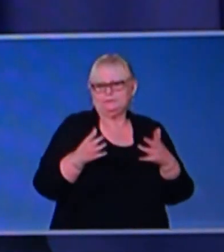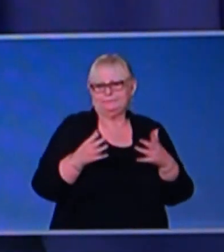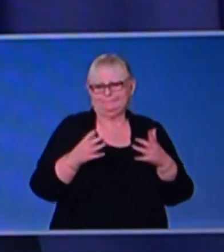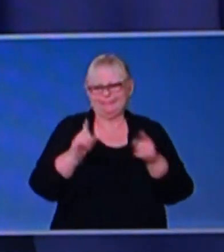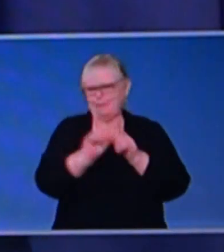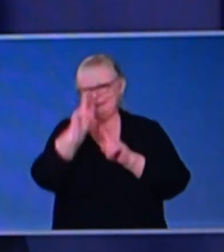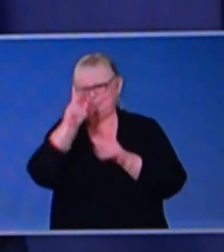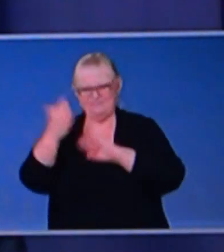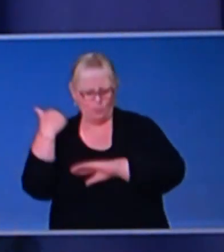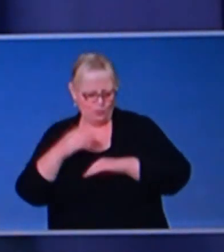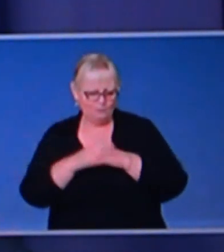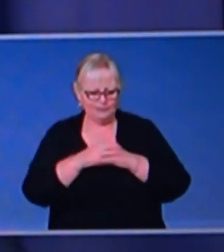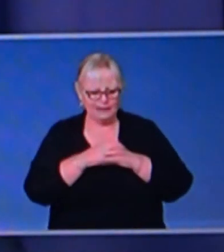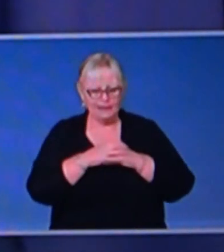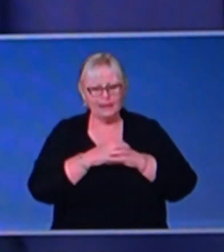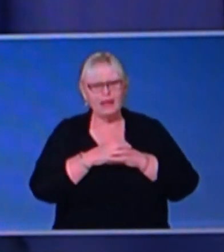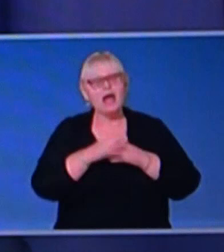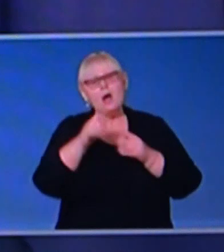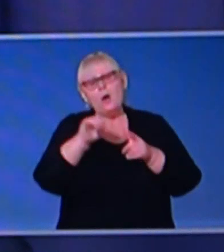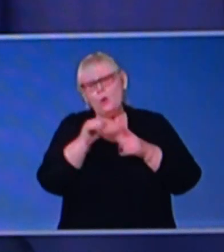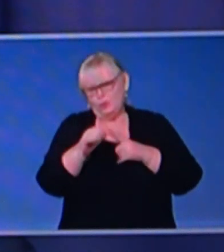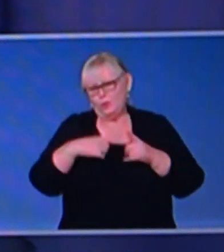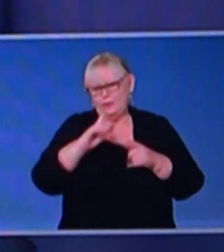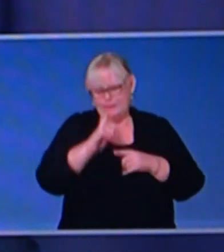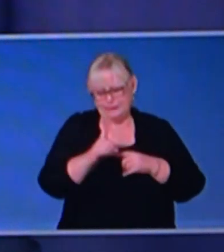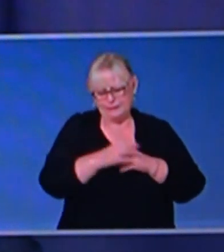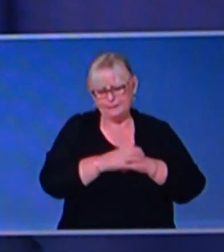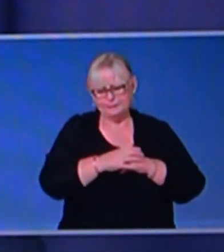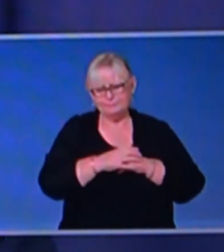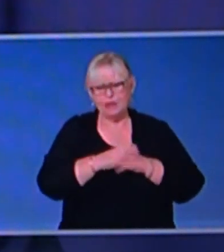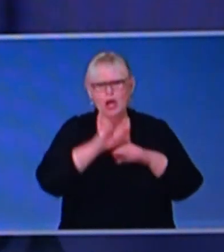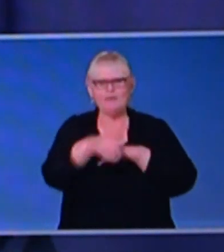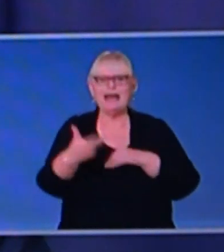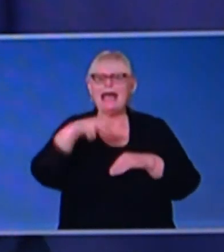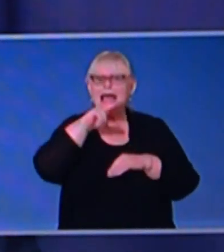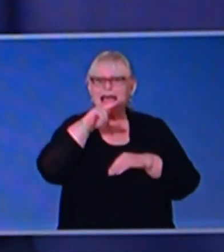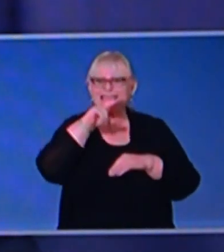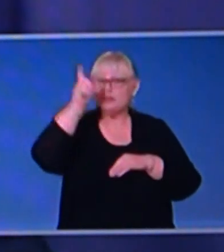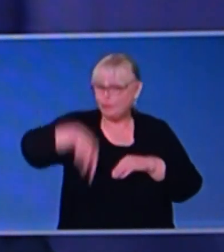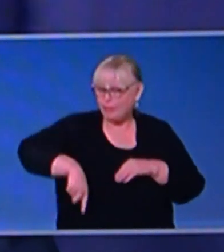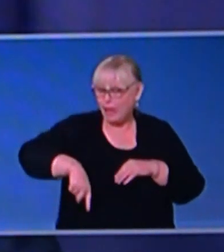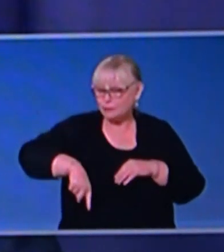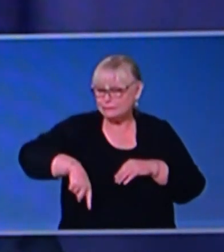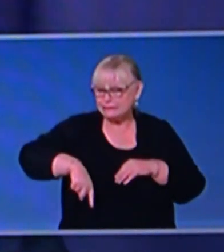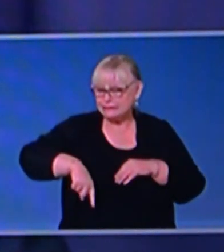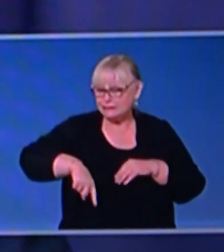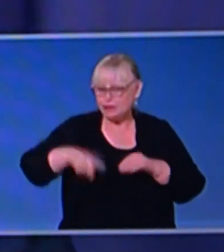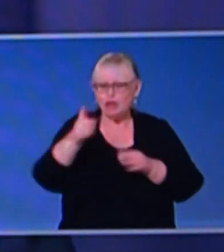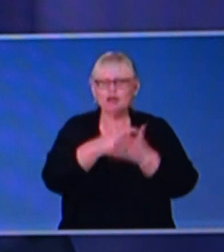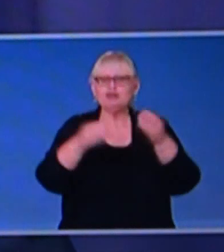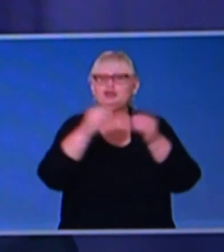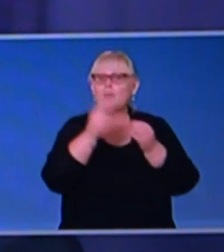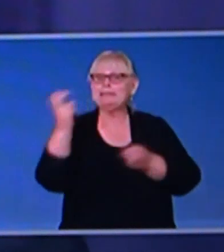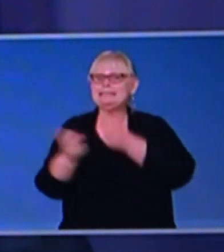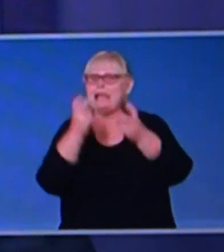once again. I can also note that more than 800,000 job seeker claims